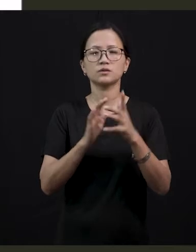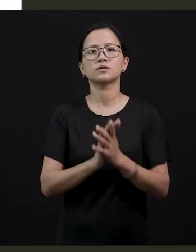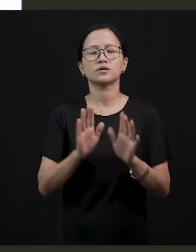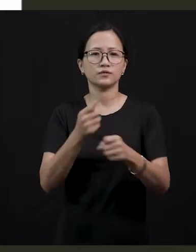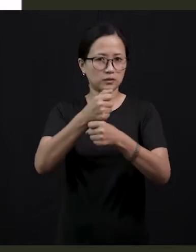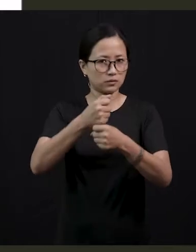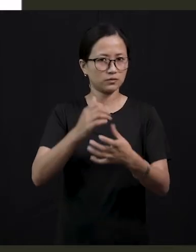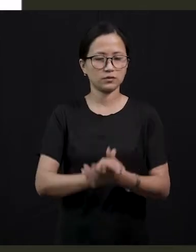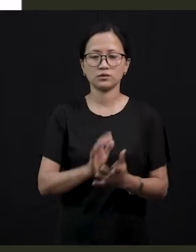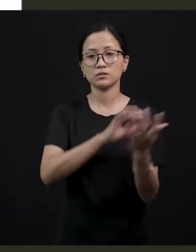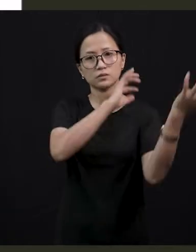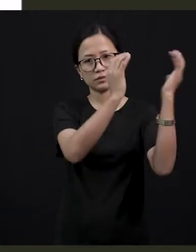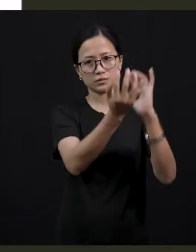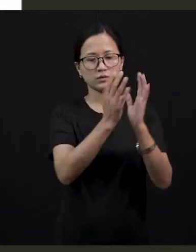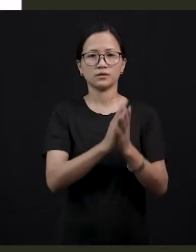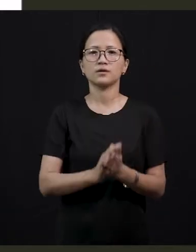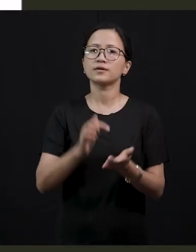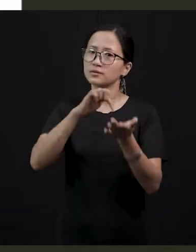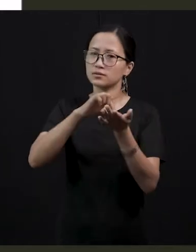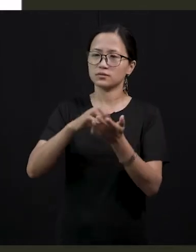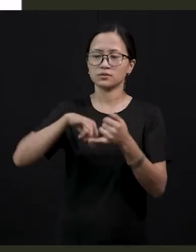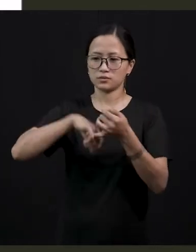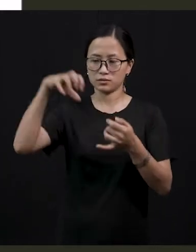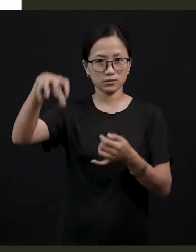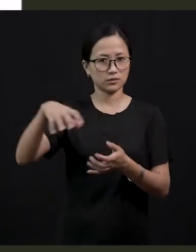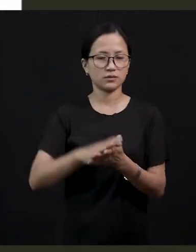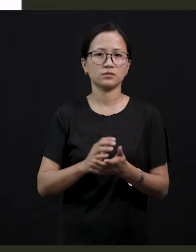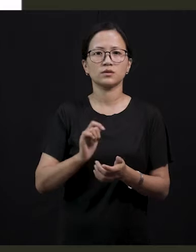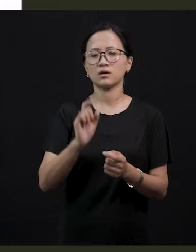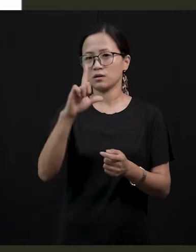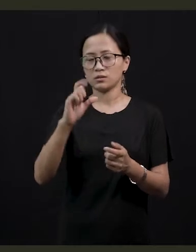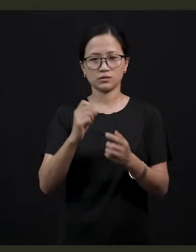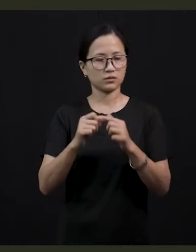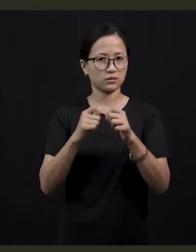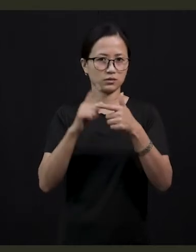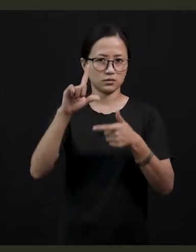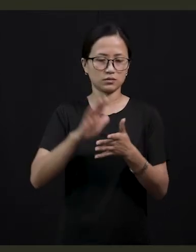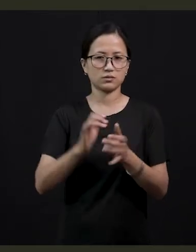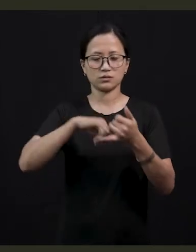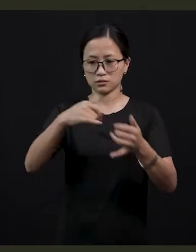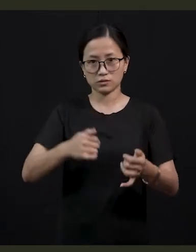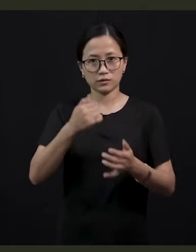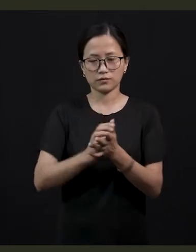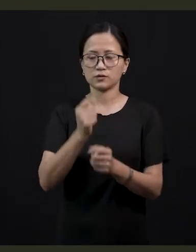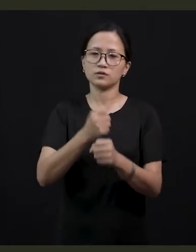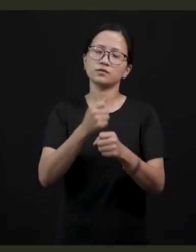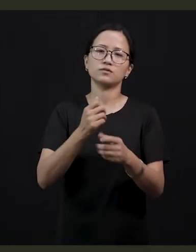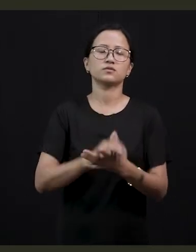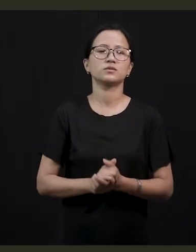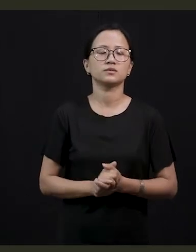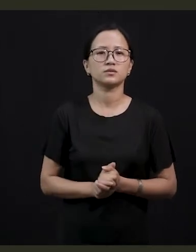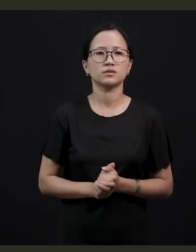is there in the world: central, state and local self-government. So now this is the